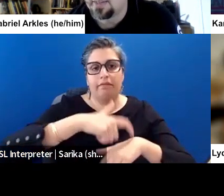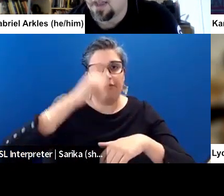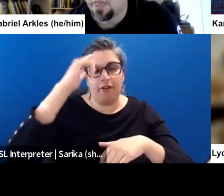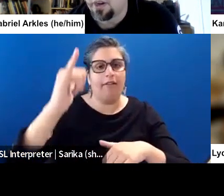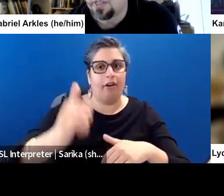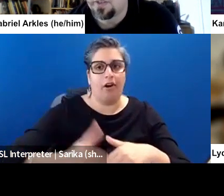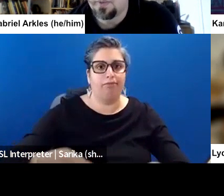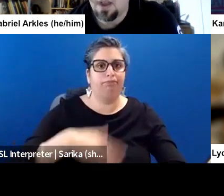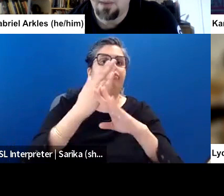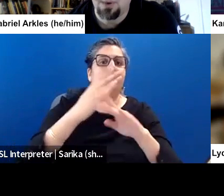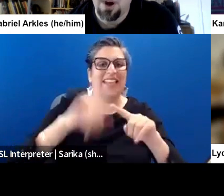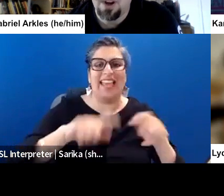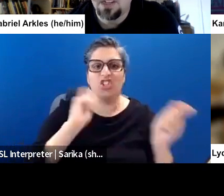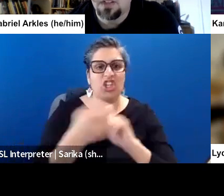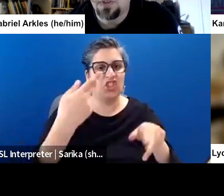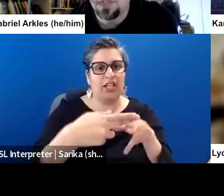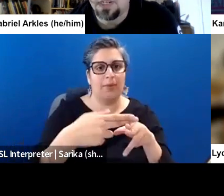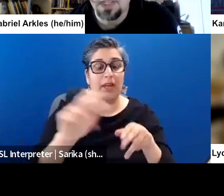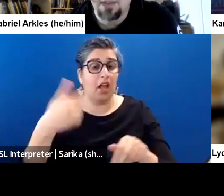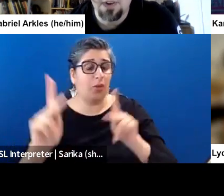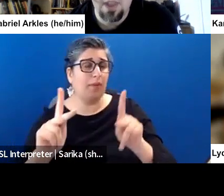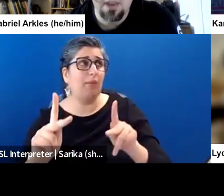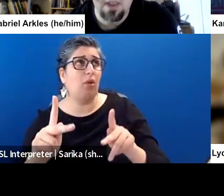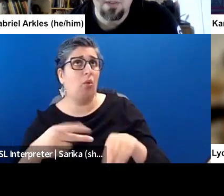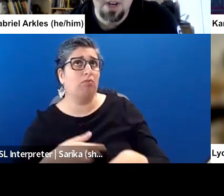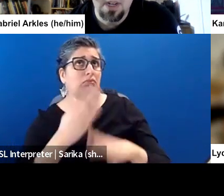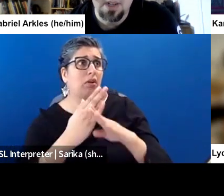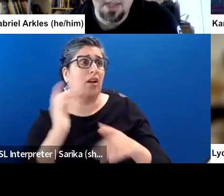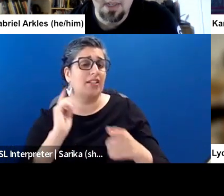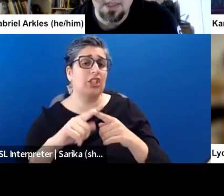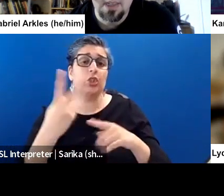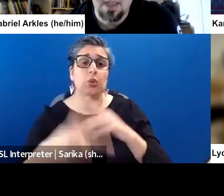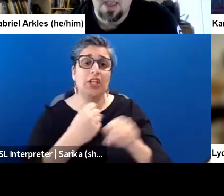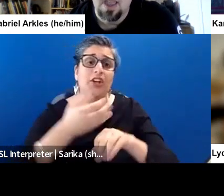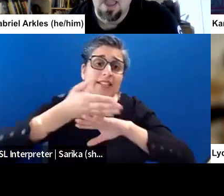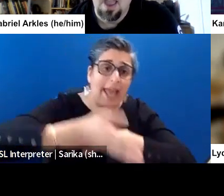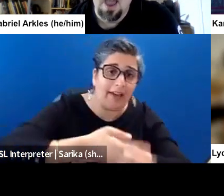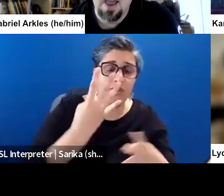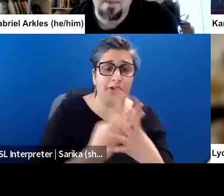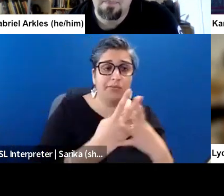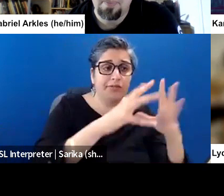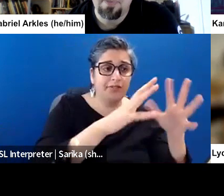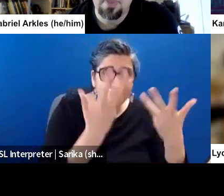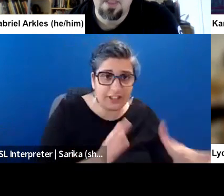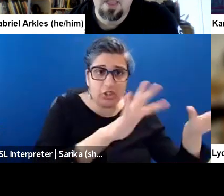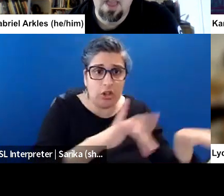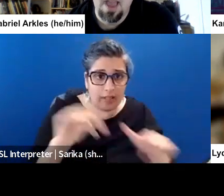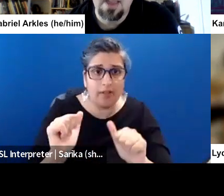And others were barred until 2 years after they finished their sentence.